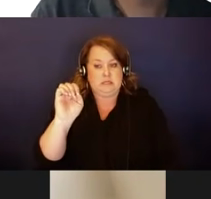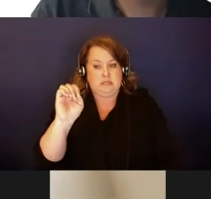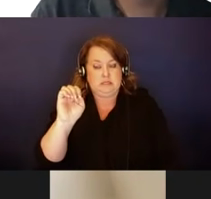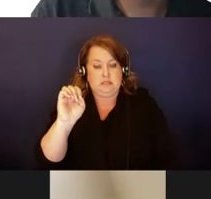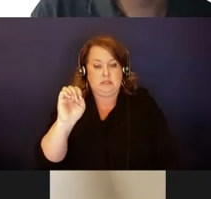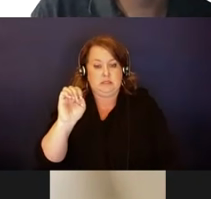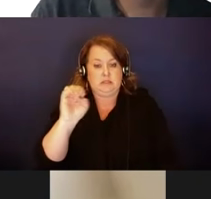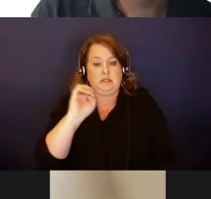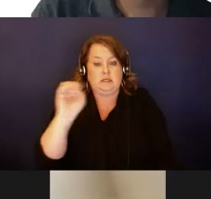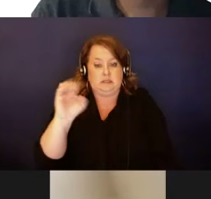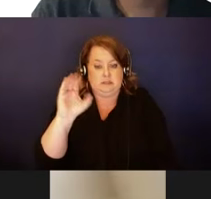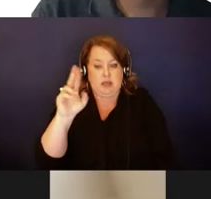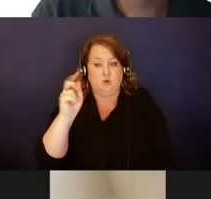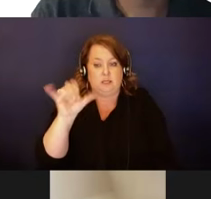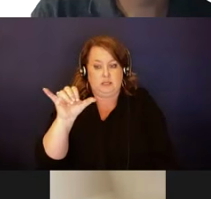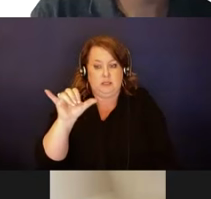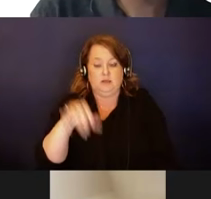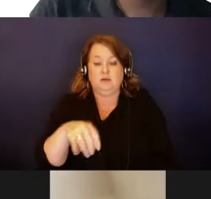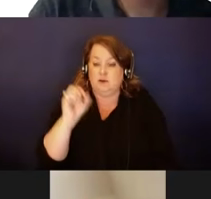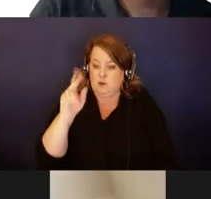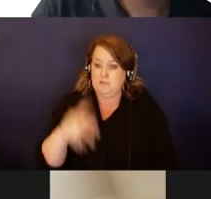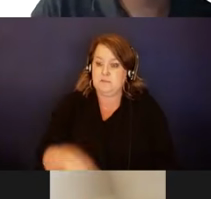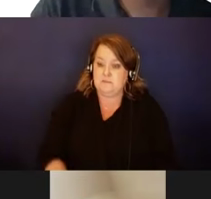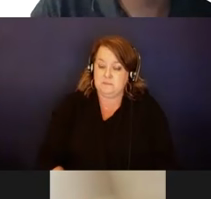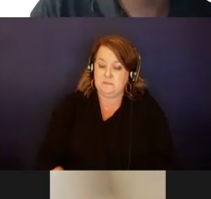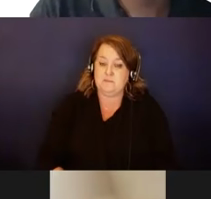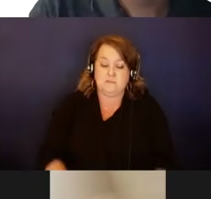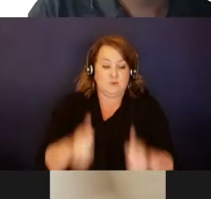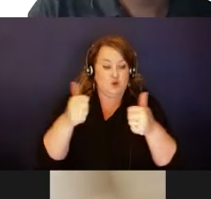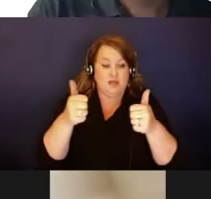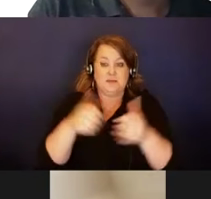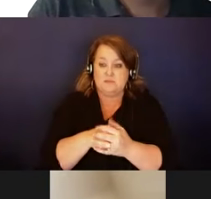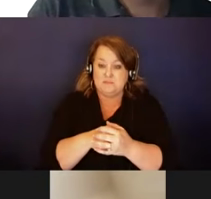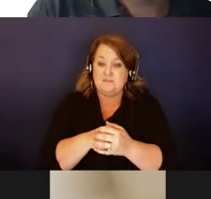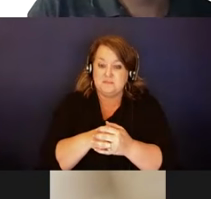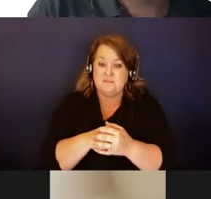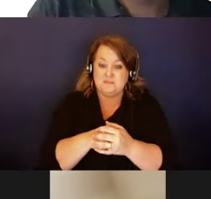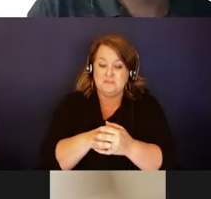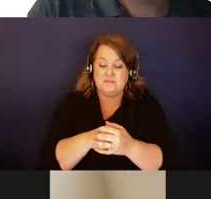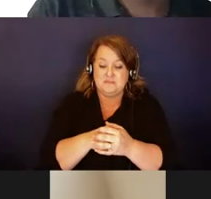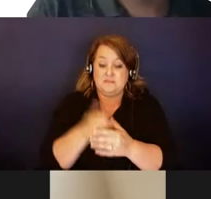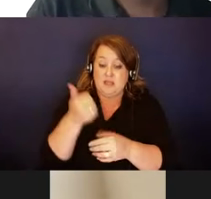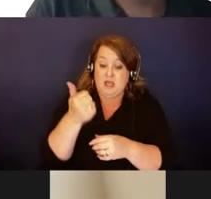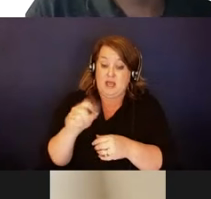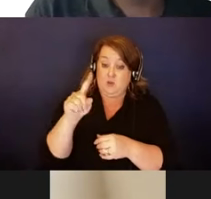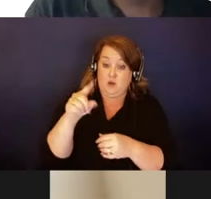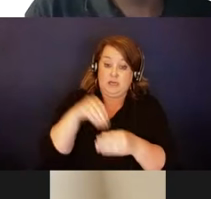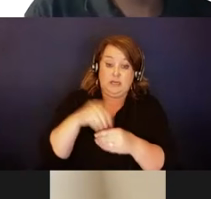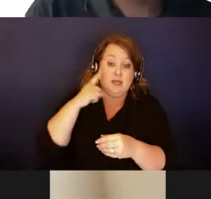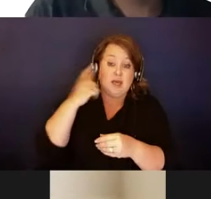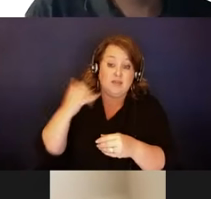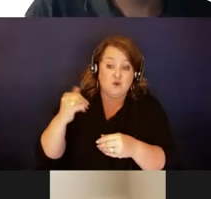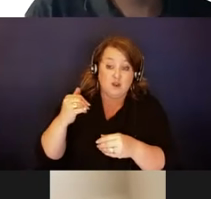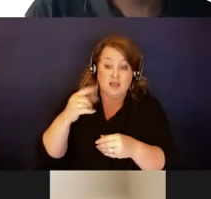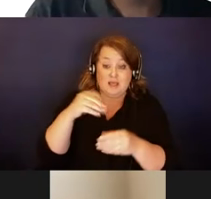ARC of East County? Yes. Okay, great. So anyone who is in California and is in